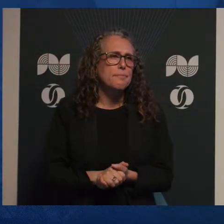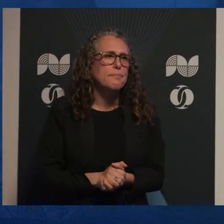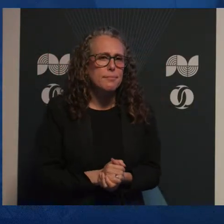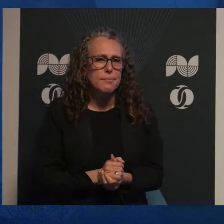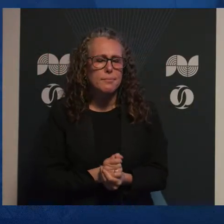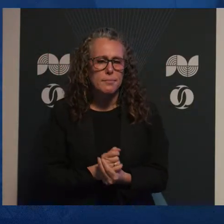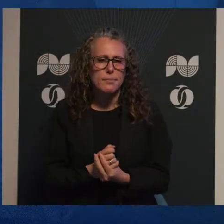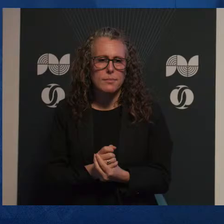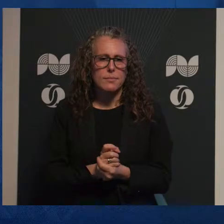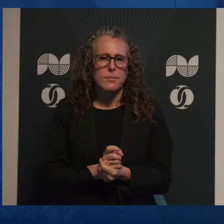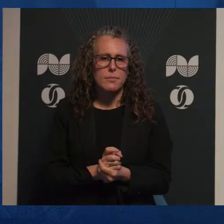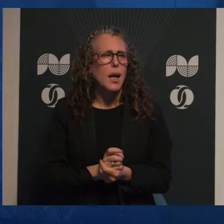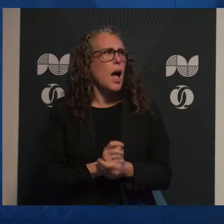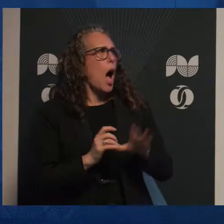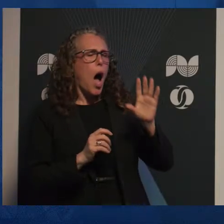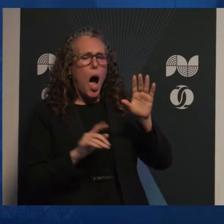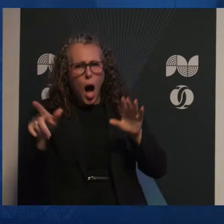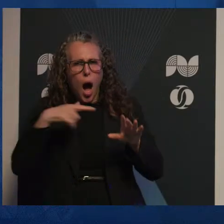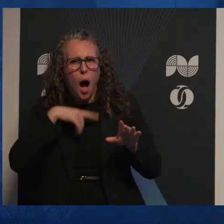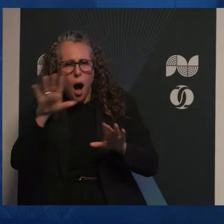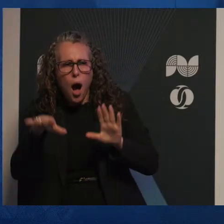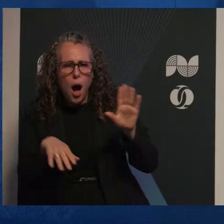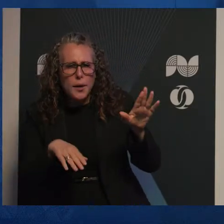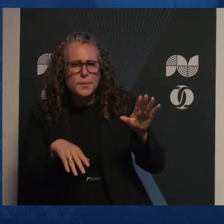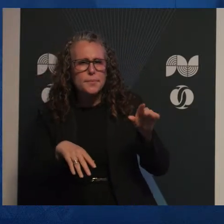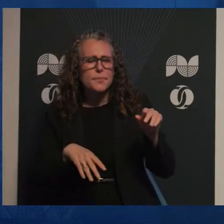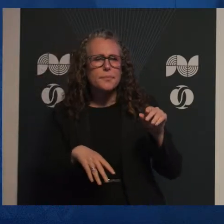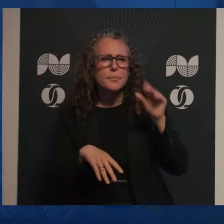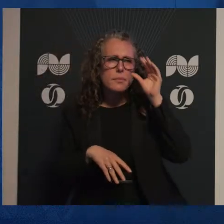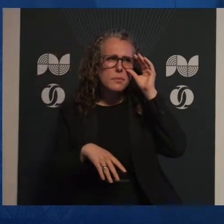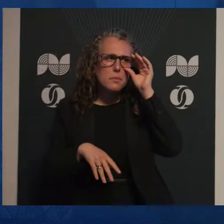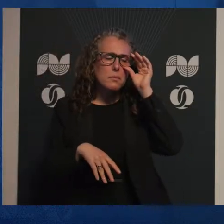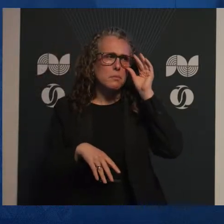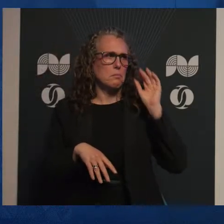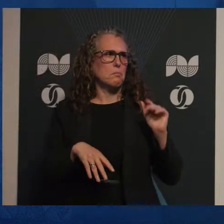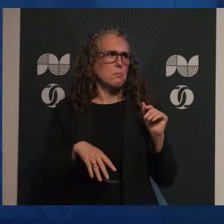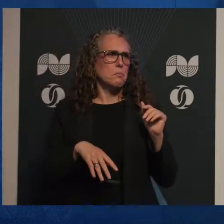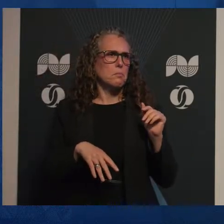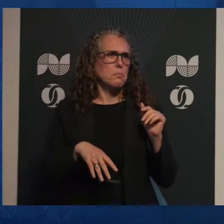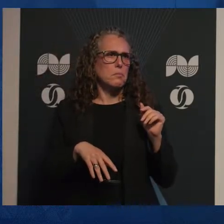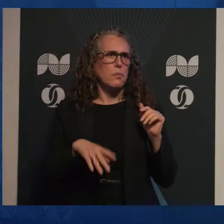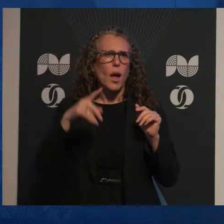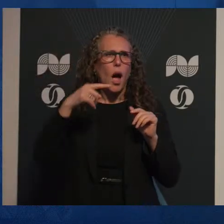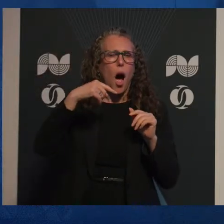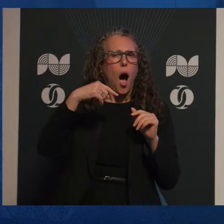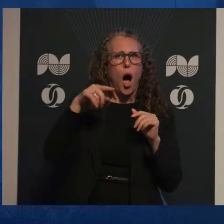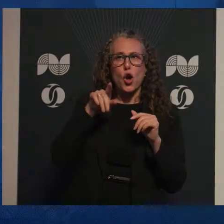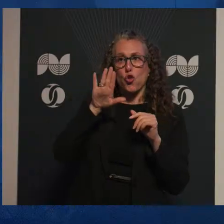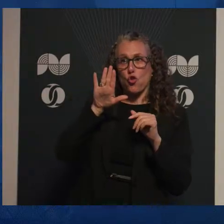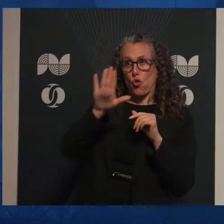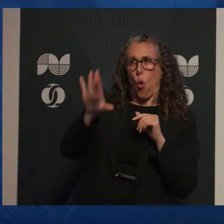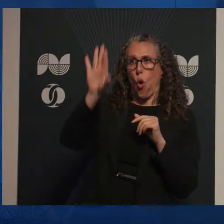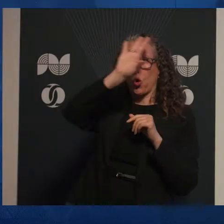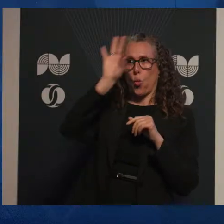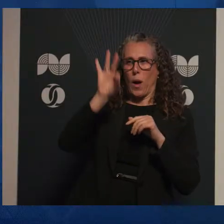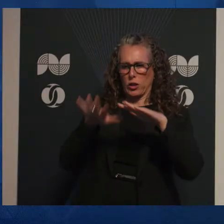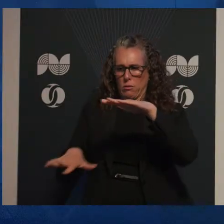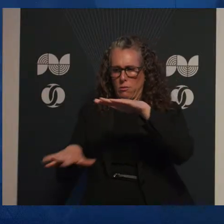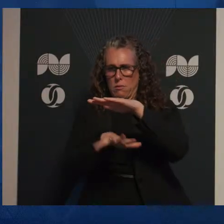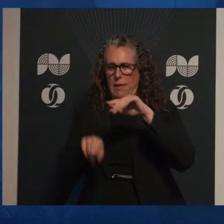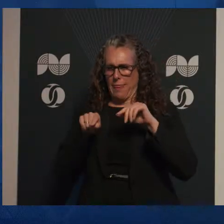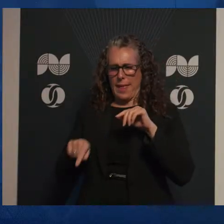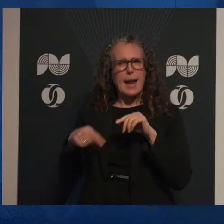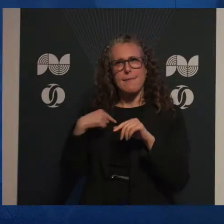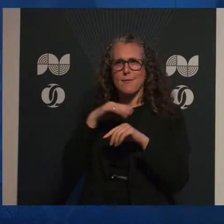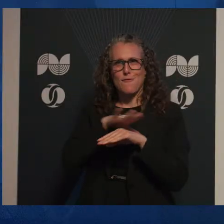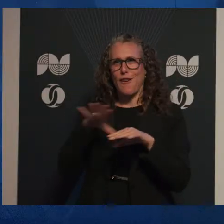I wouldn't necessarily buy the assumption that I think in part frames your question, that a good regulatory framework